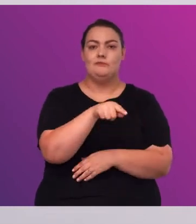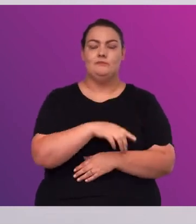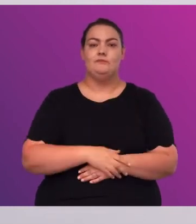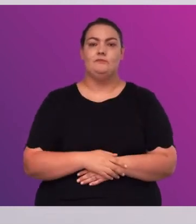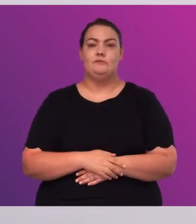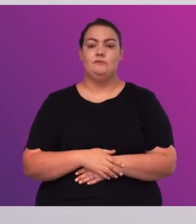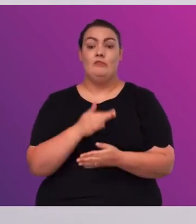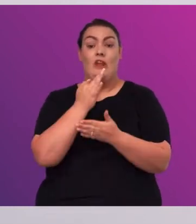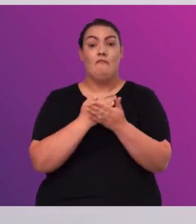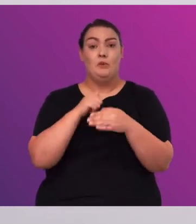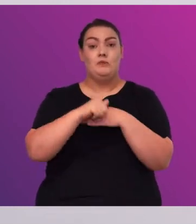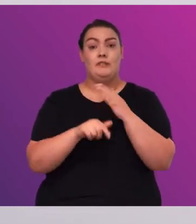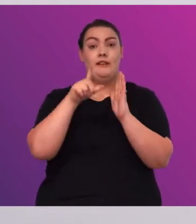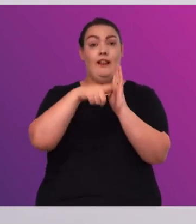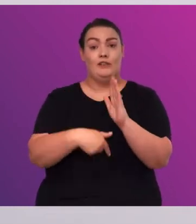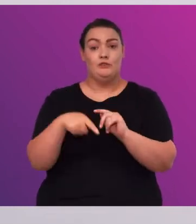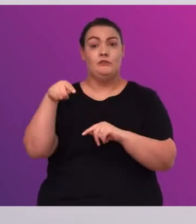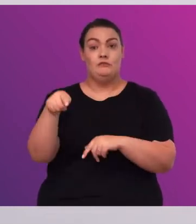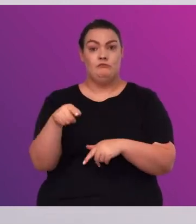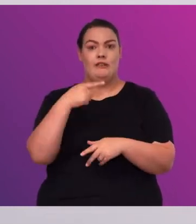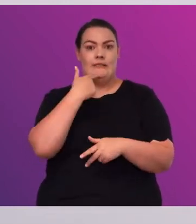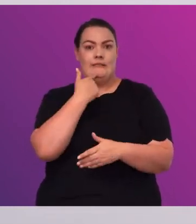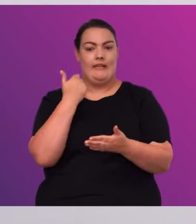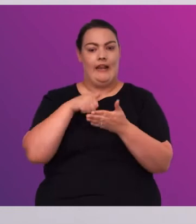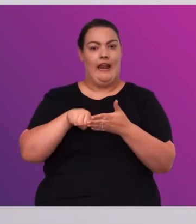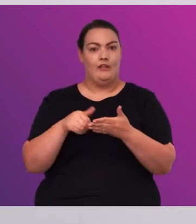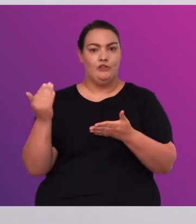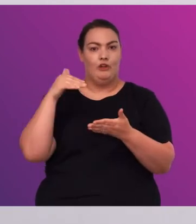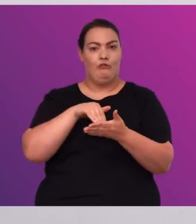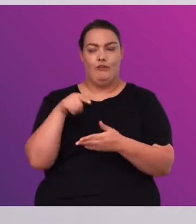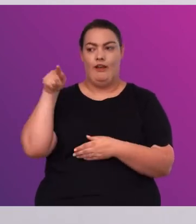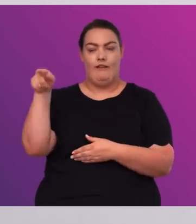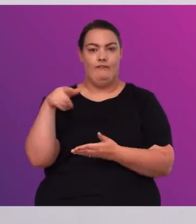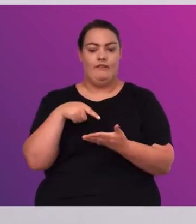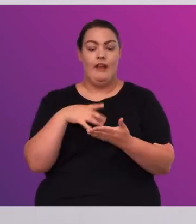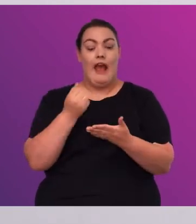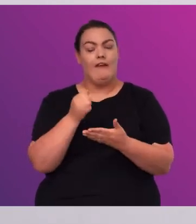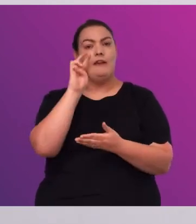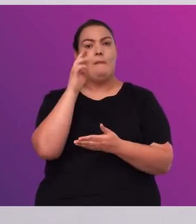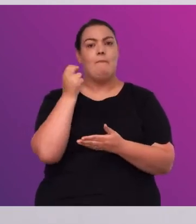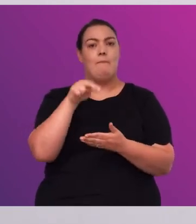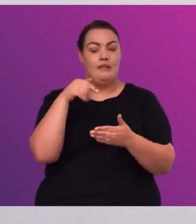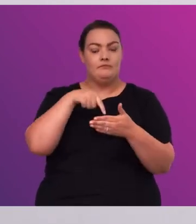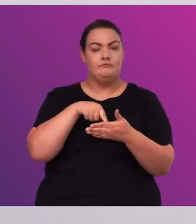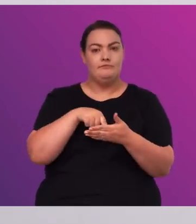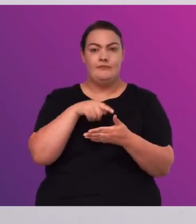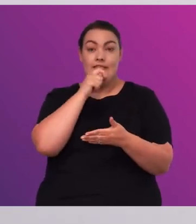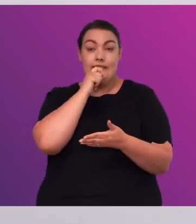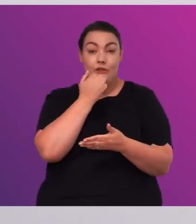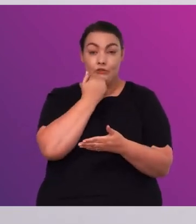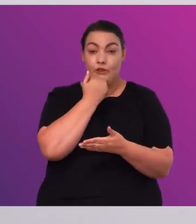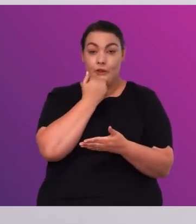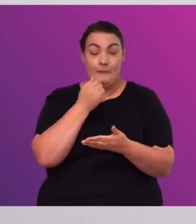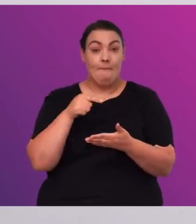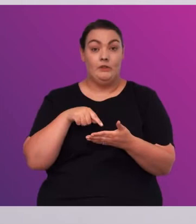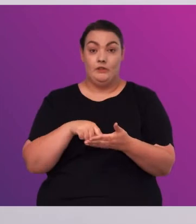later, the bank will post you a PIN number. This is a secret number that lets you take money from your debit